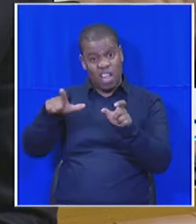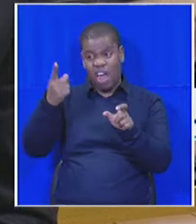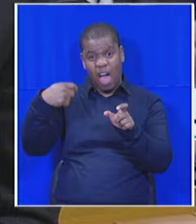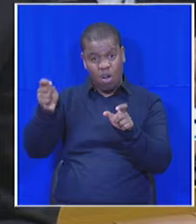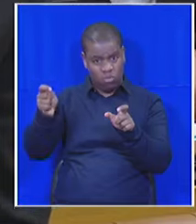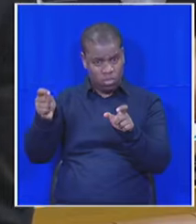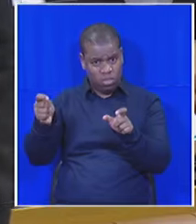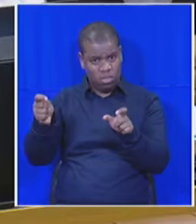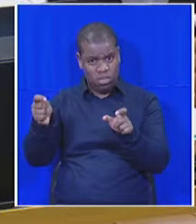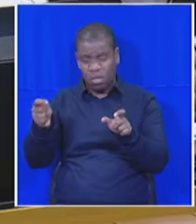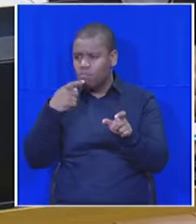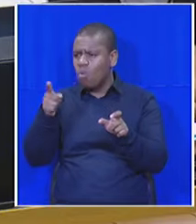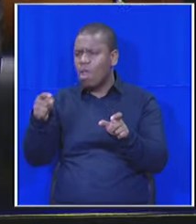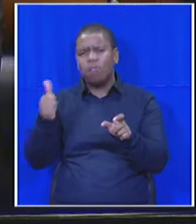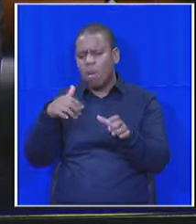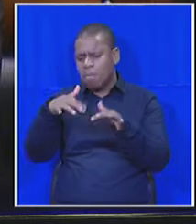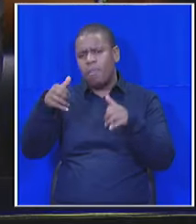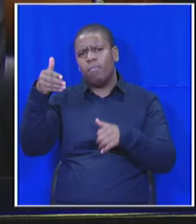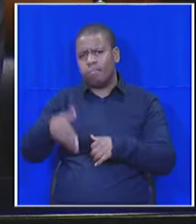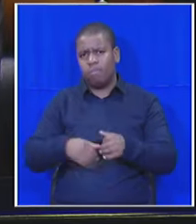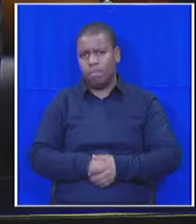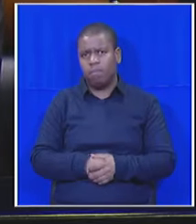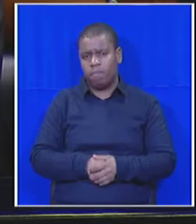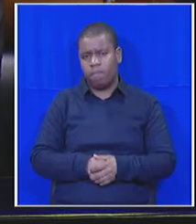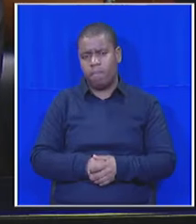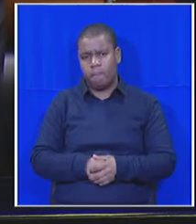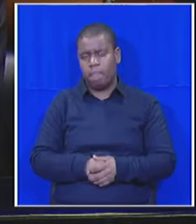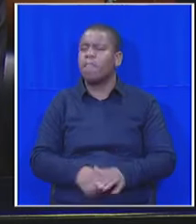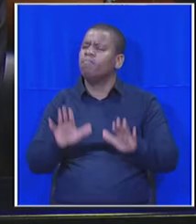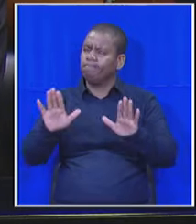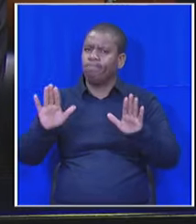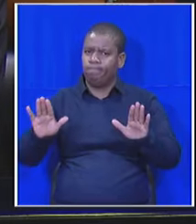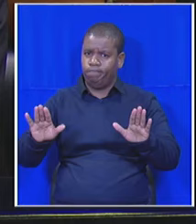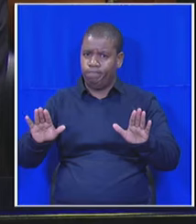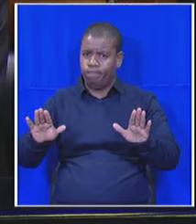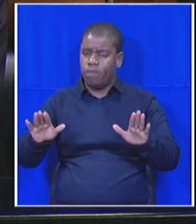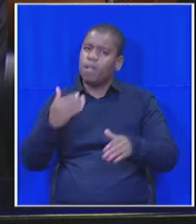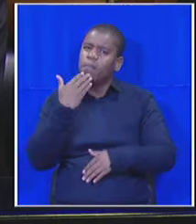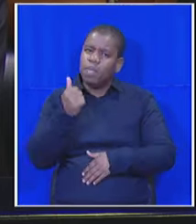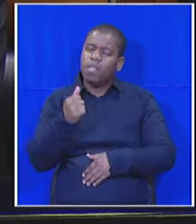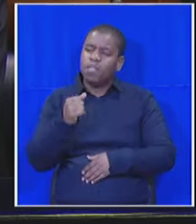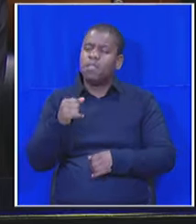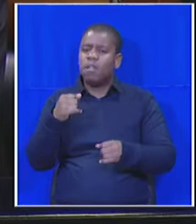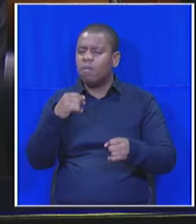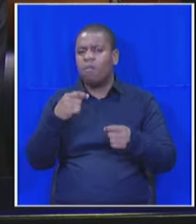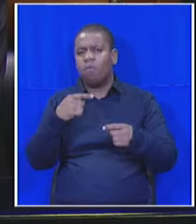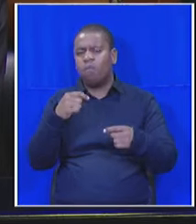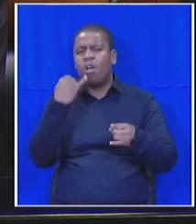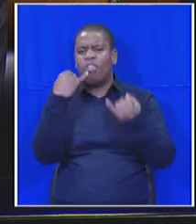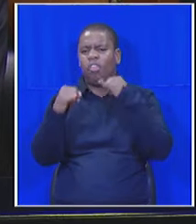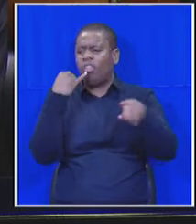in the parliamentary context. Your point is noted. Honourable members, order. Let us refrain from referring to each